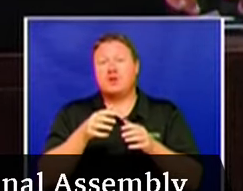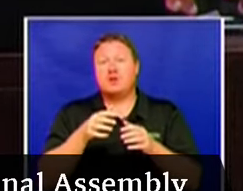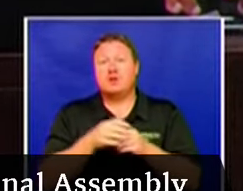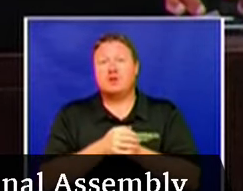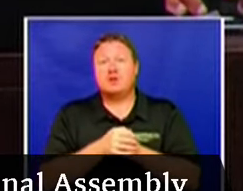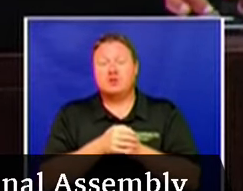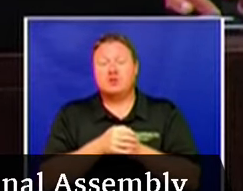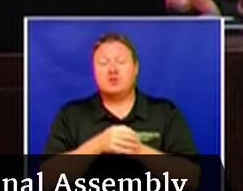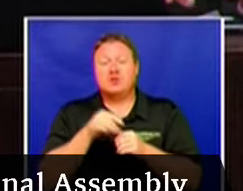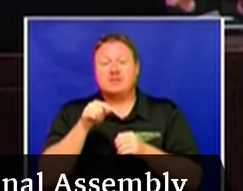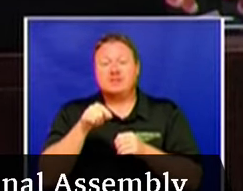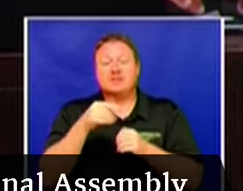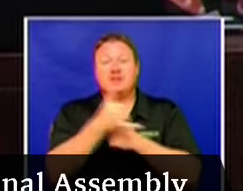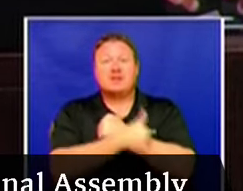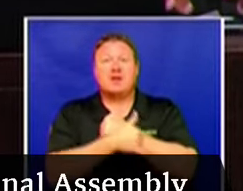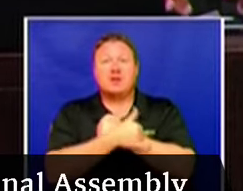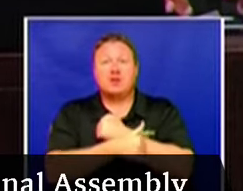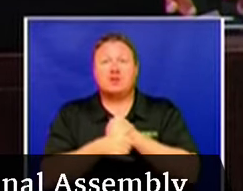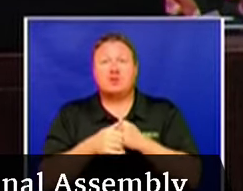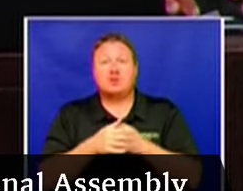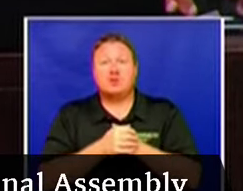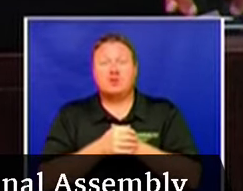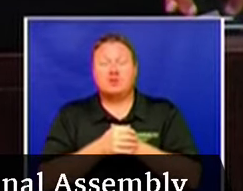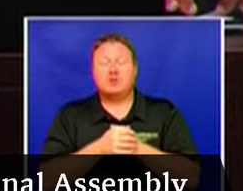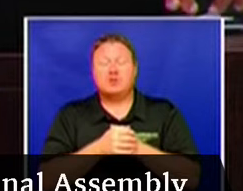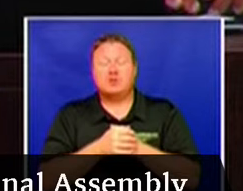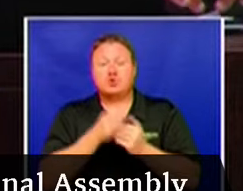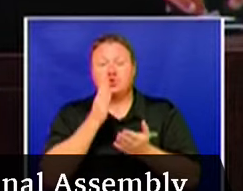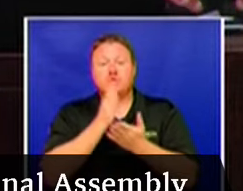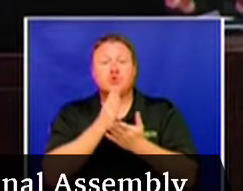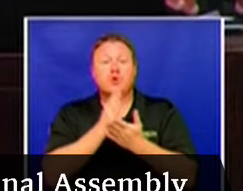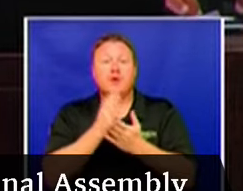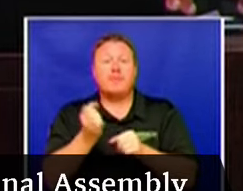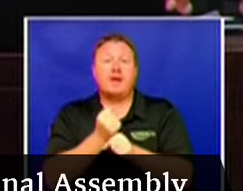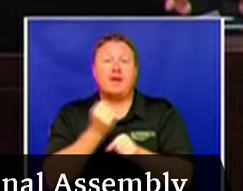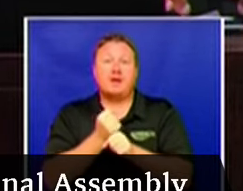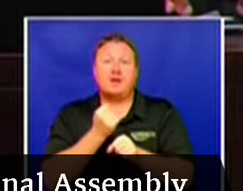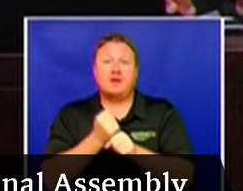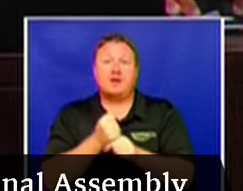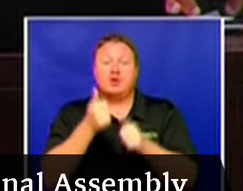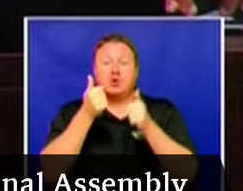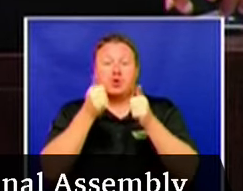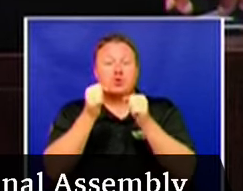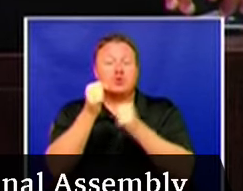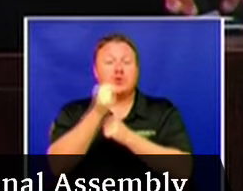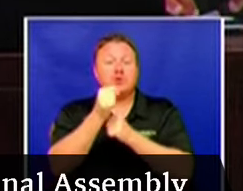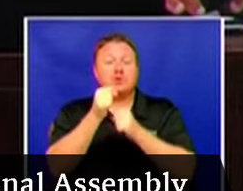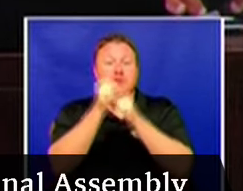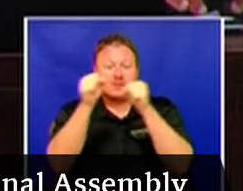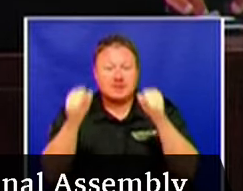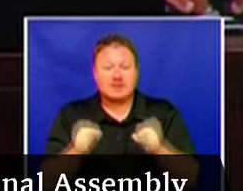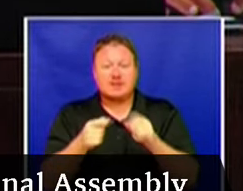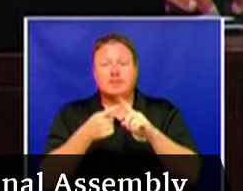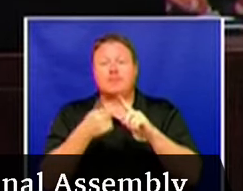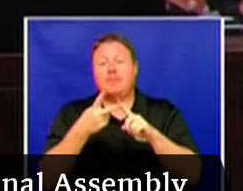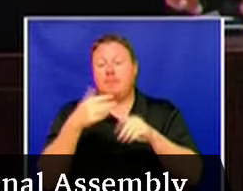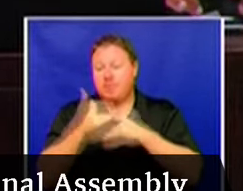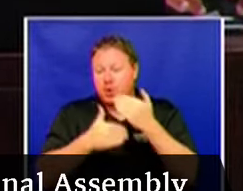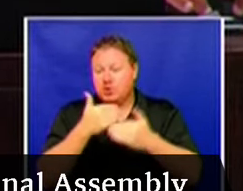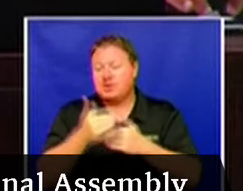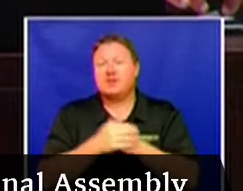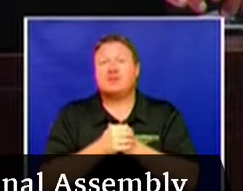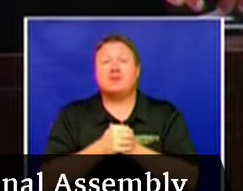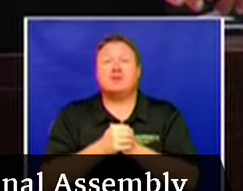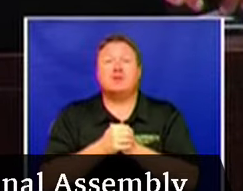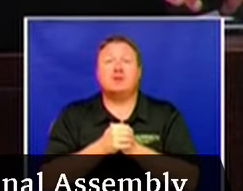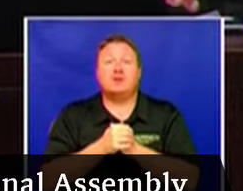this country, will be such that we have a good system, a good process that is